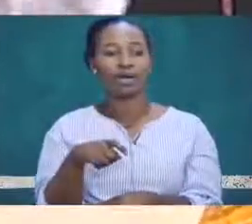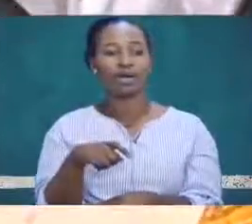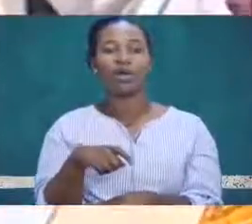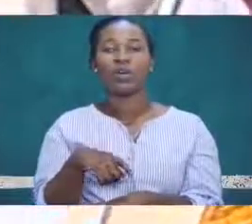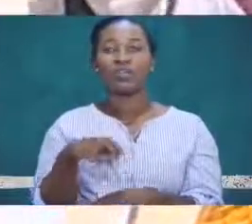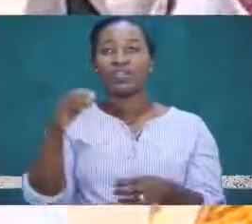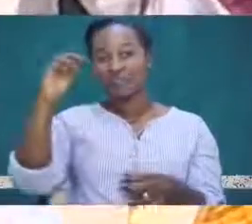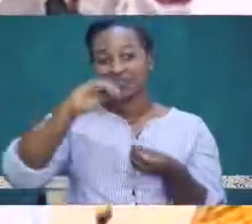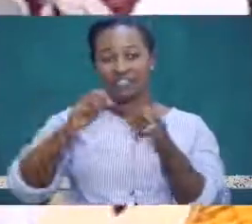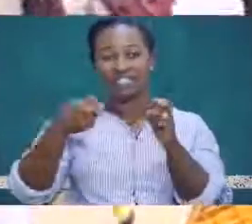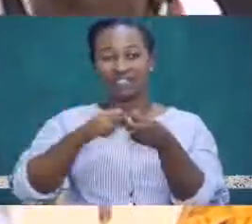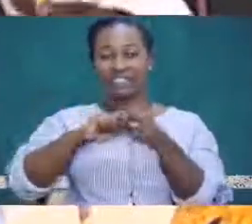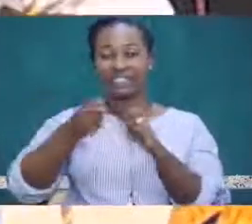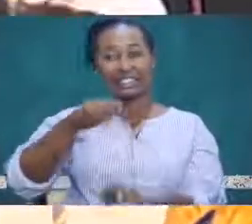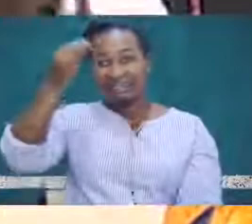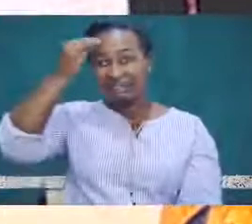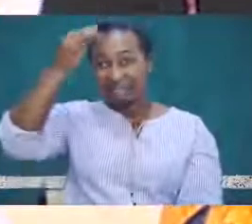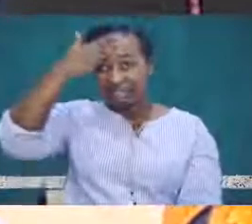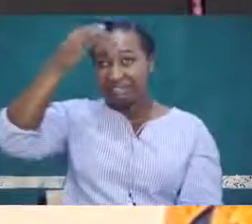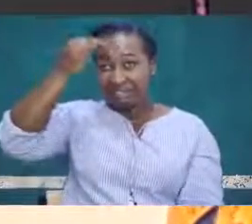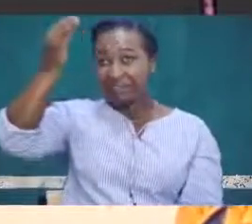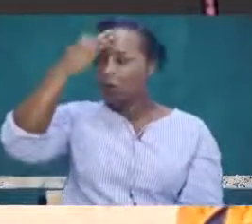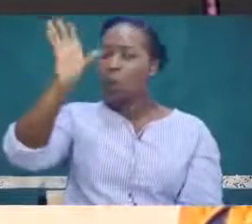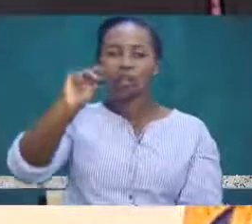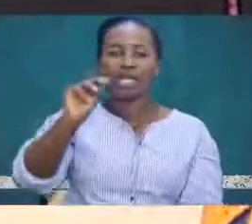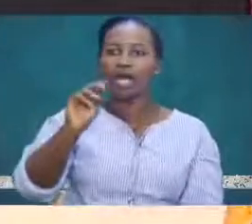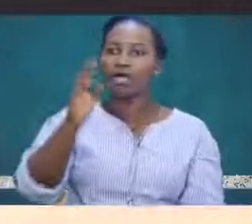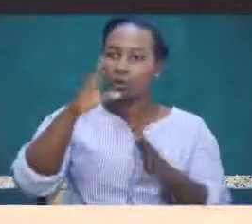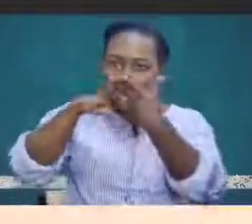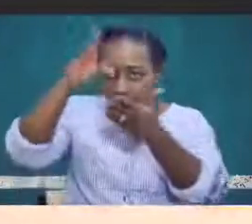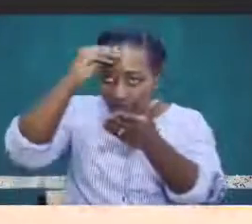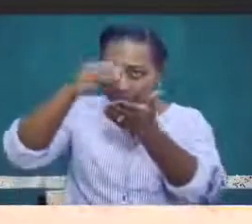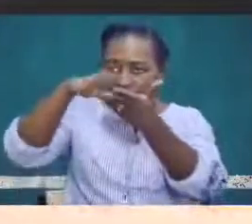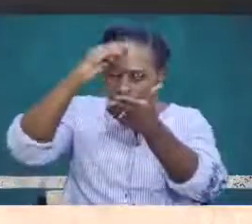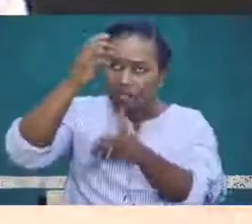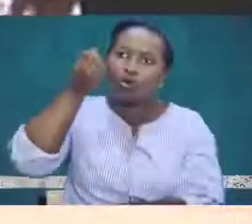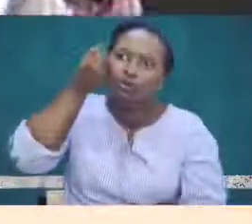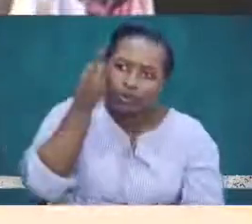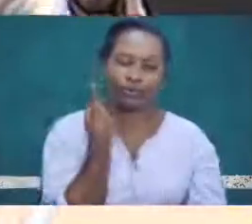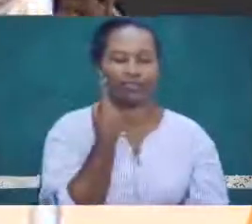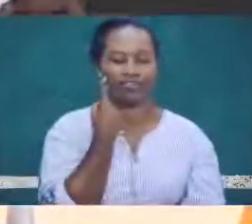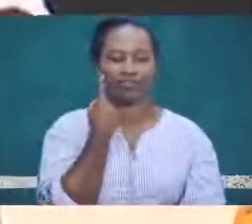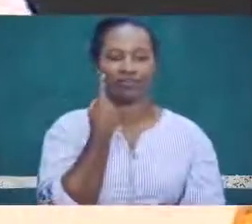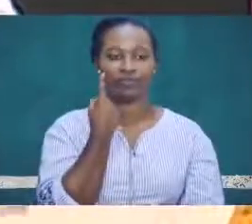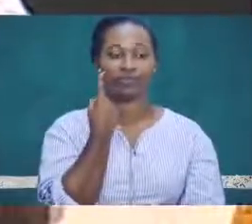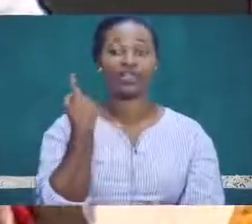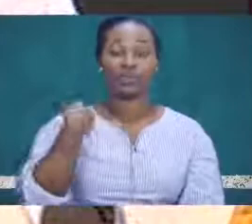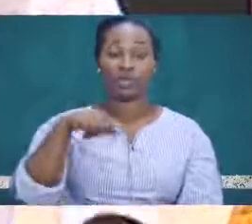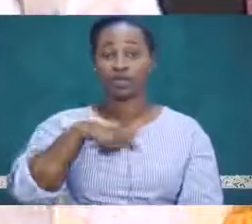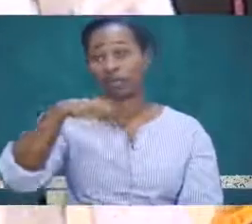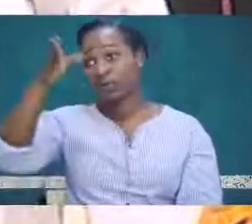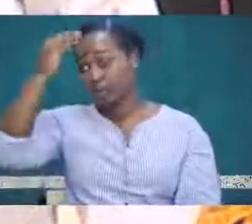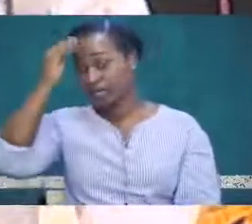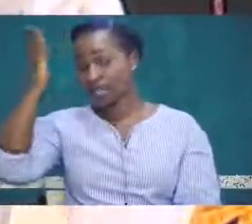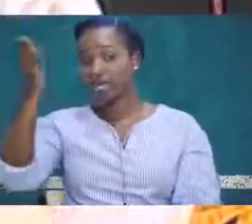to understand it. You don't cram it. For now, we shall repeat these words, but we shall expect that you